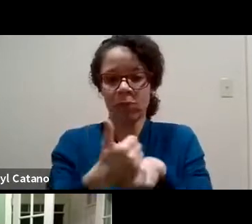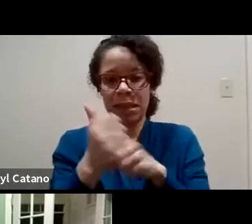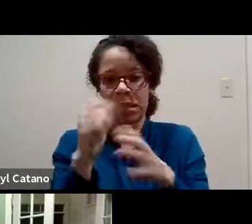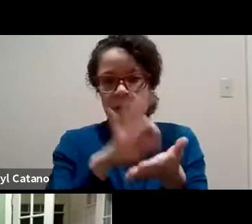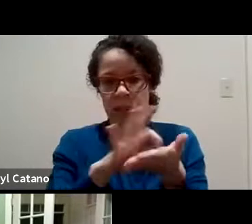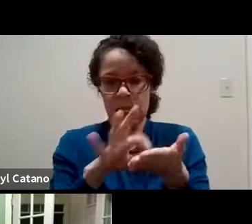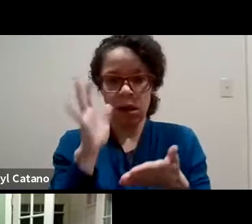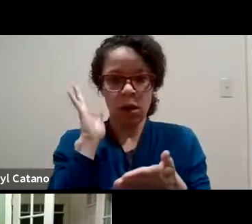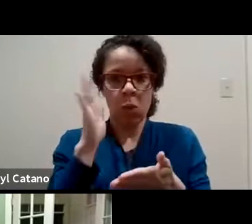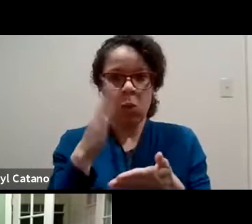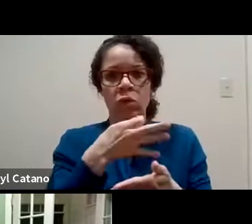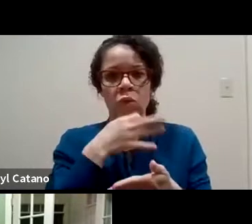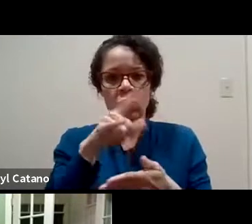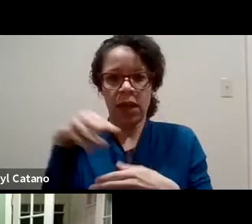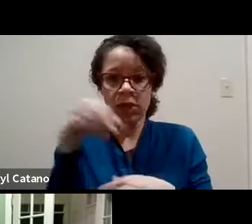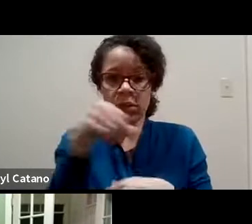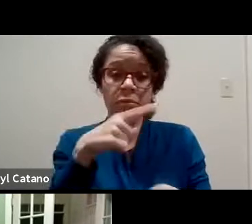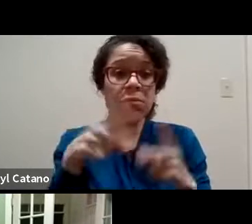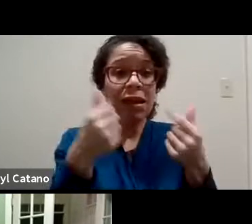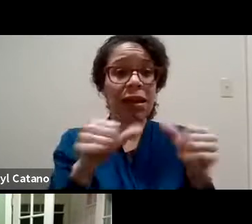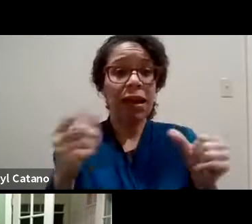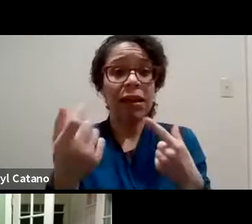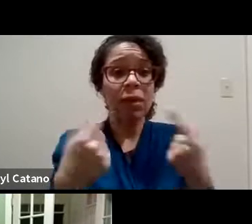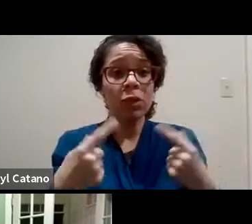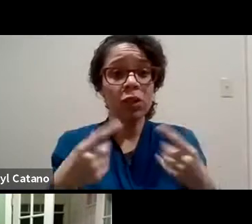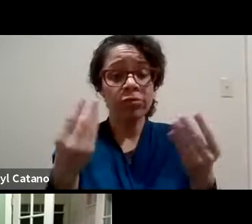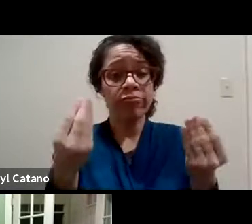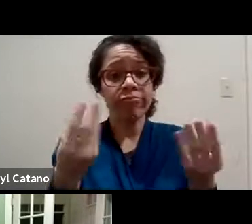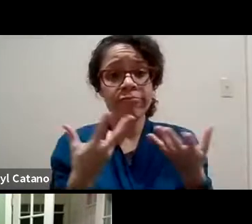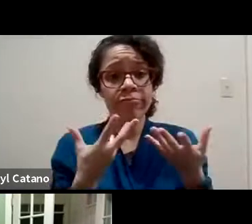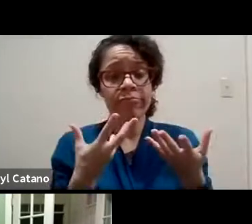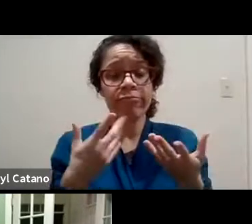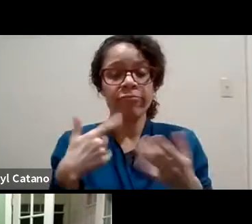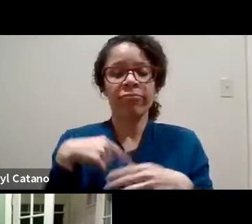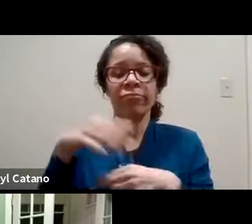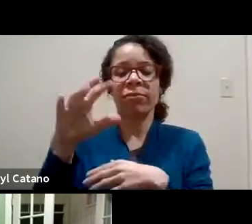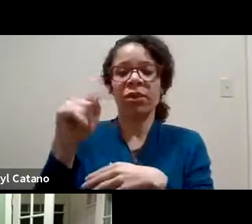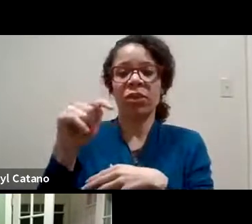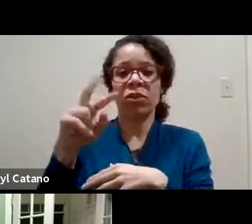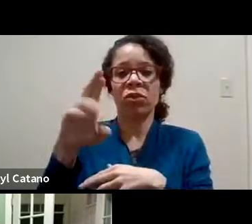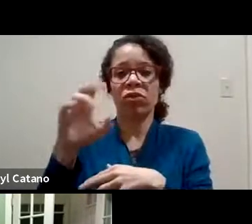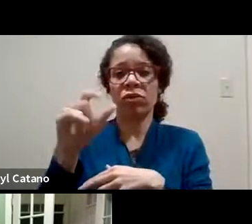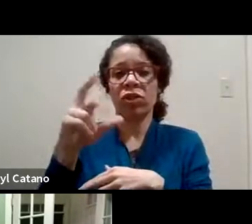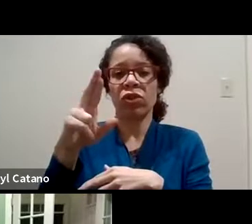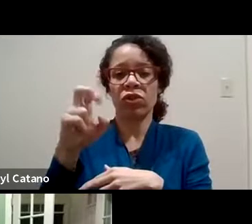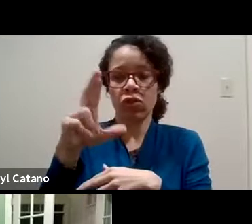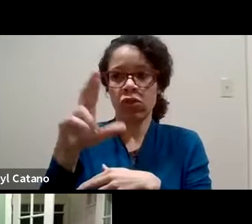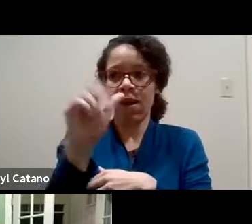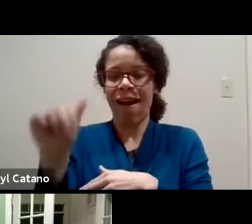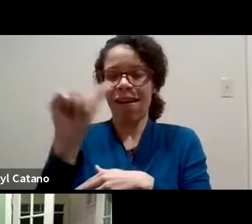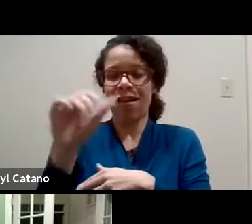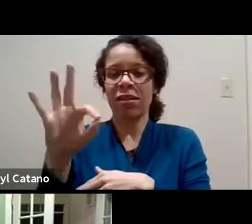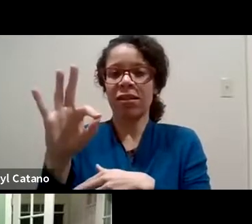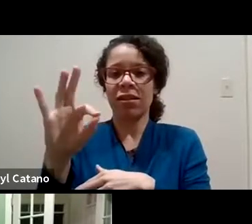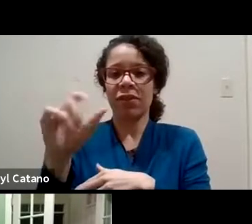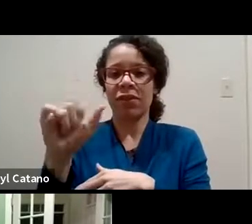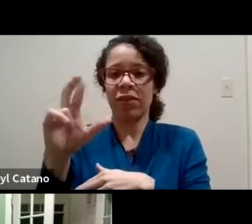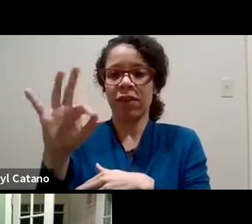will be coming up soon. But if there's any questions, Treasurer at Fairfax County SEPTA dot org or try to find me on Facebook.